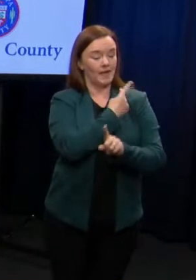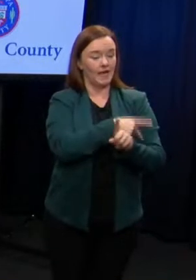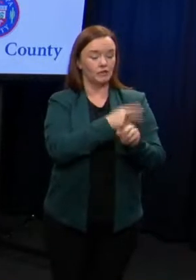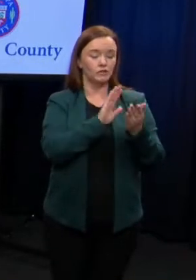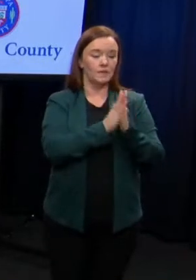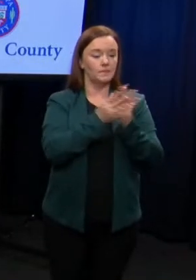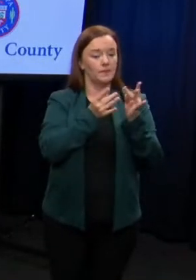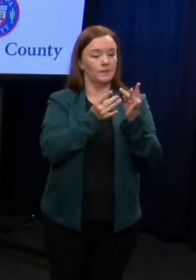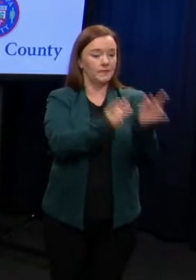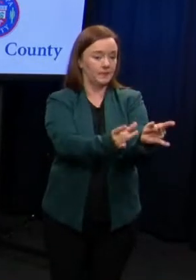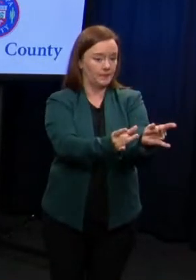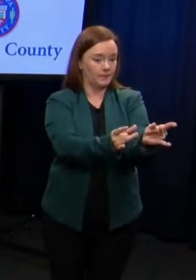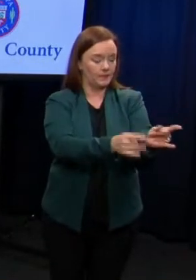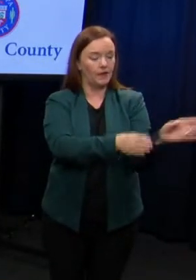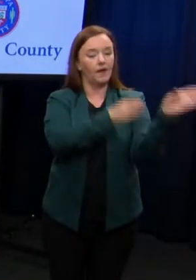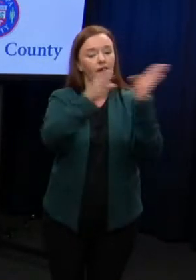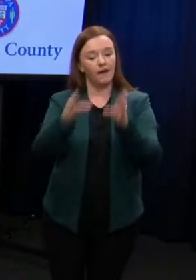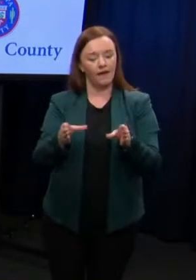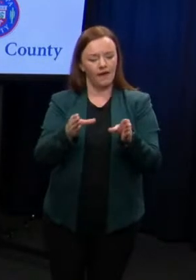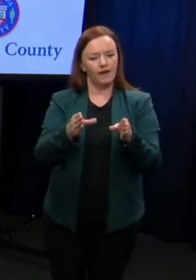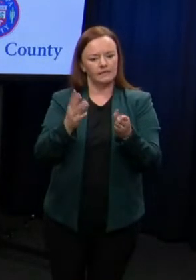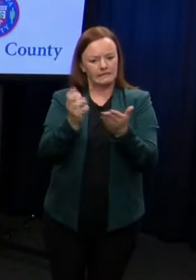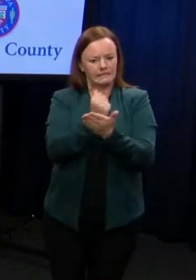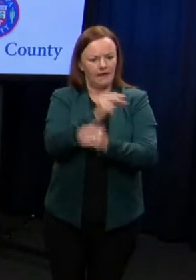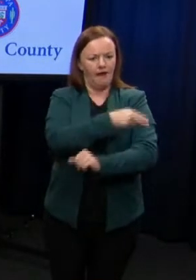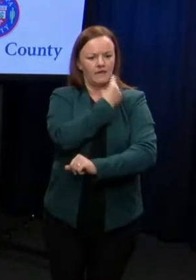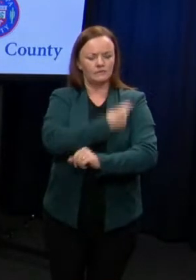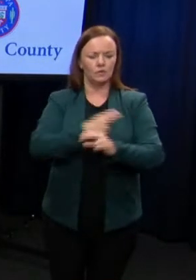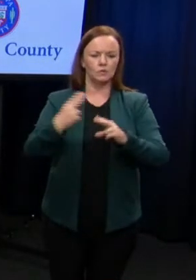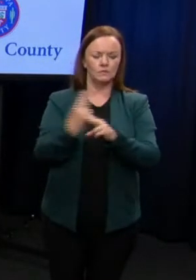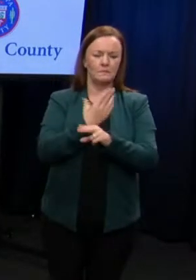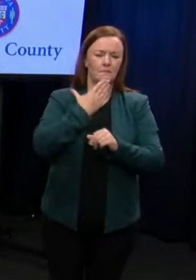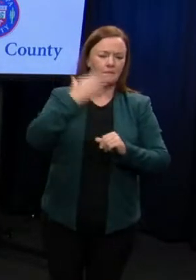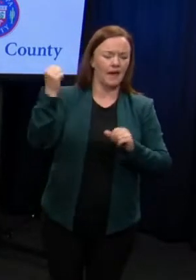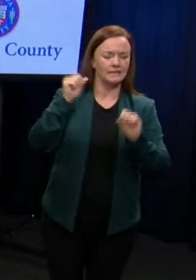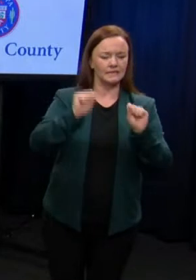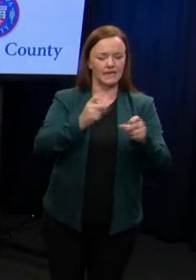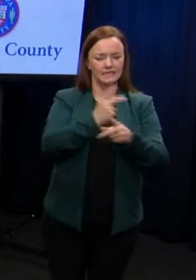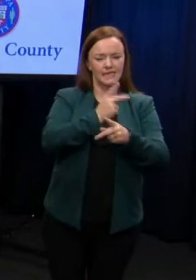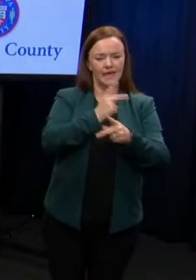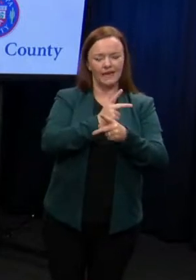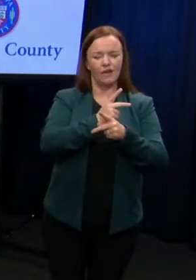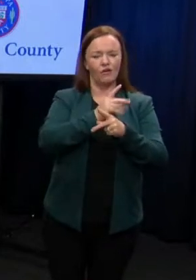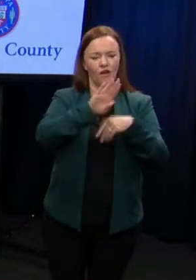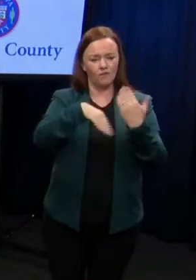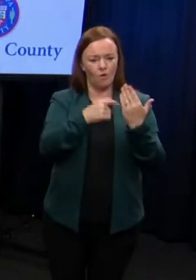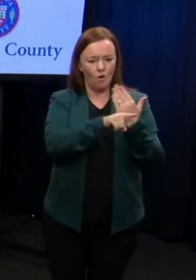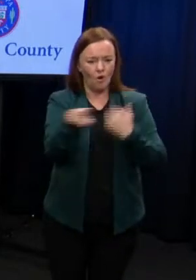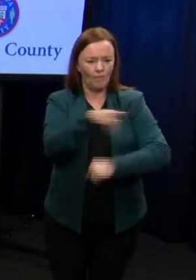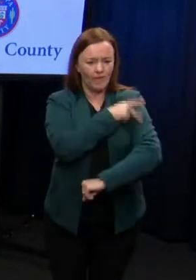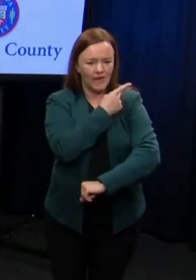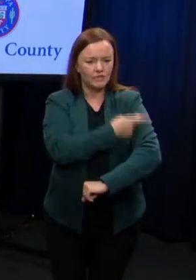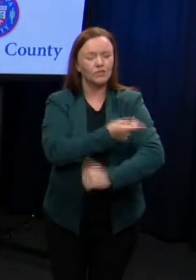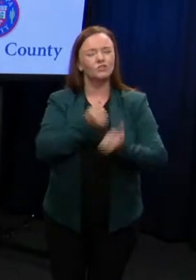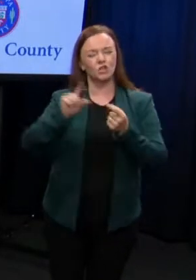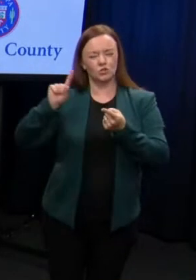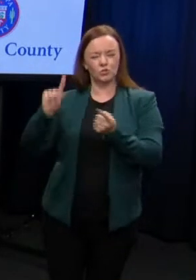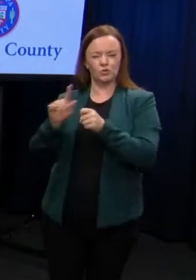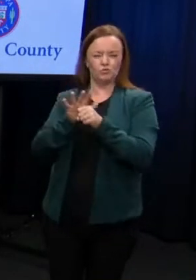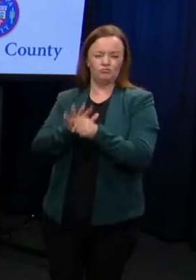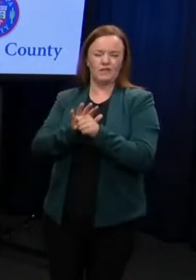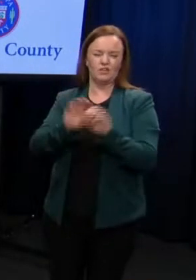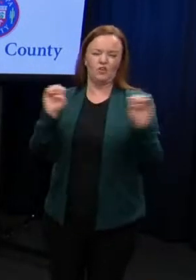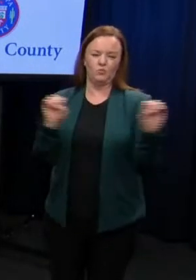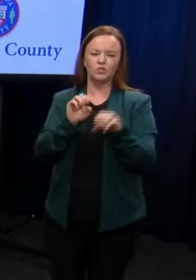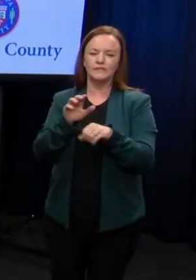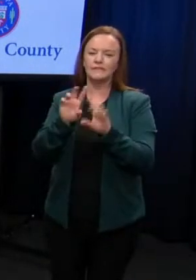maximize the ability of the hospital to take care of the patients and take some stress off of the emergency departments,